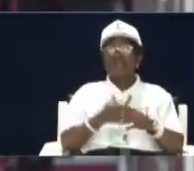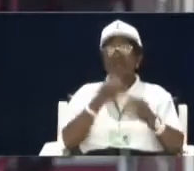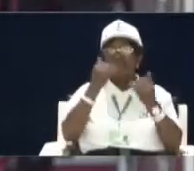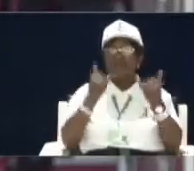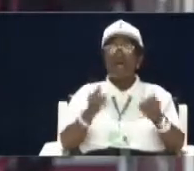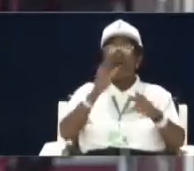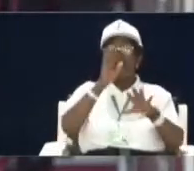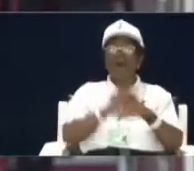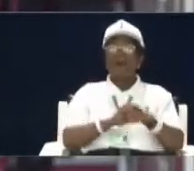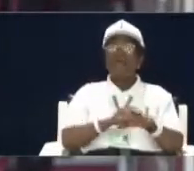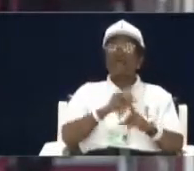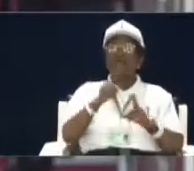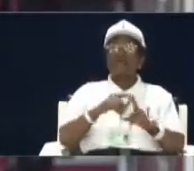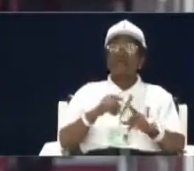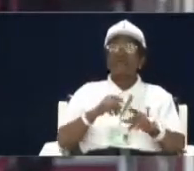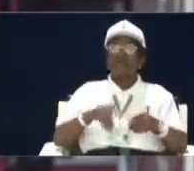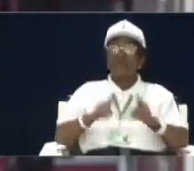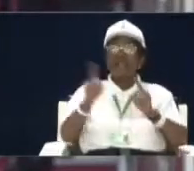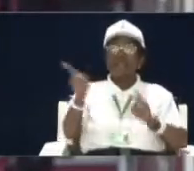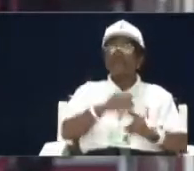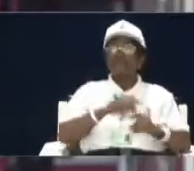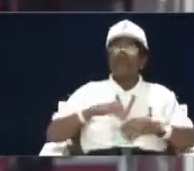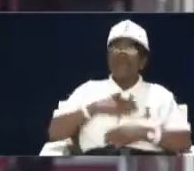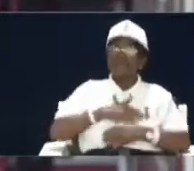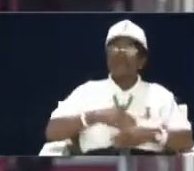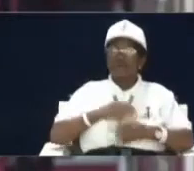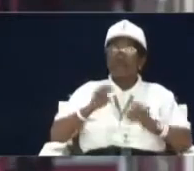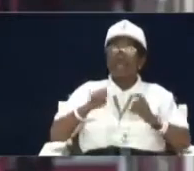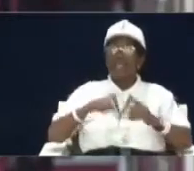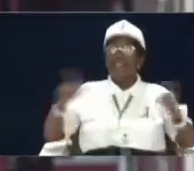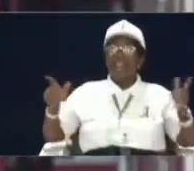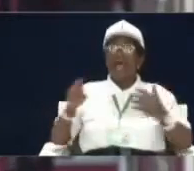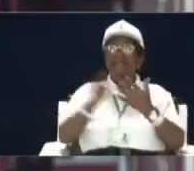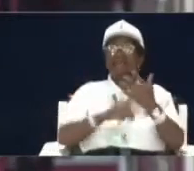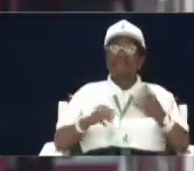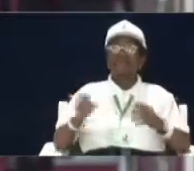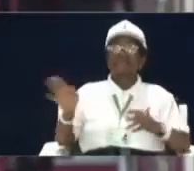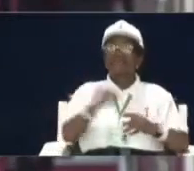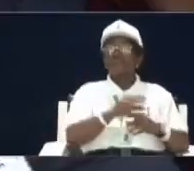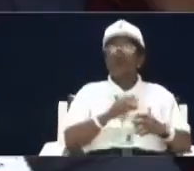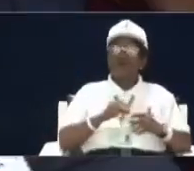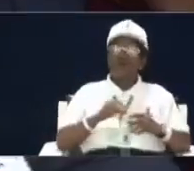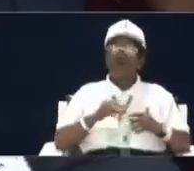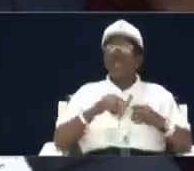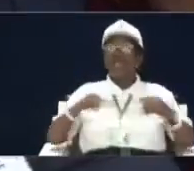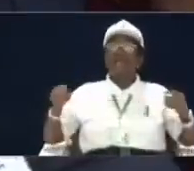while you are enjoying enlargement, your enemy will just be watching.